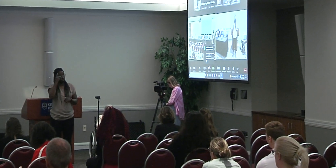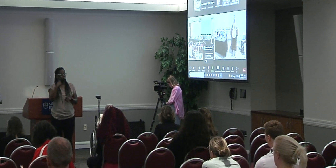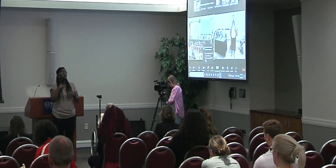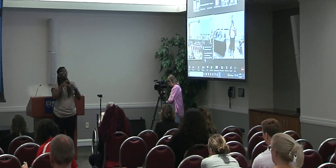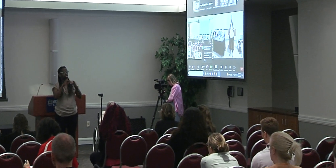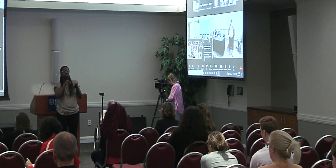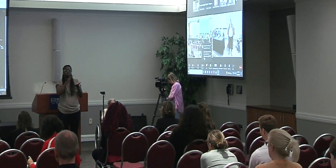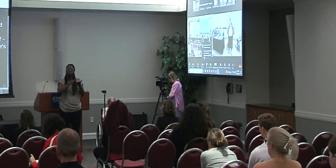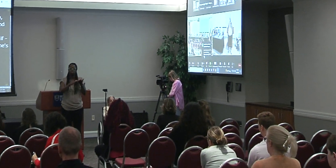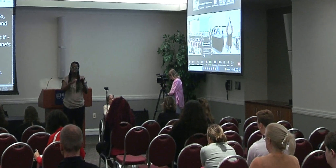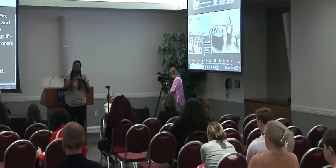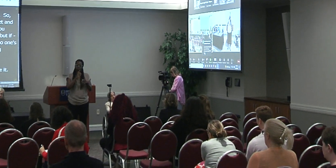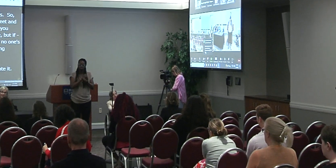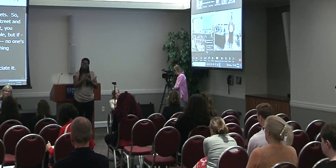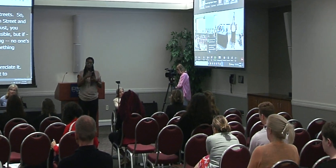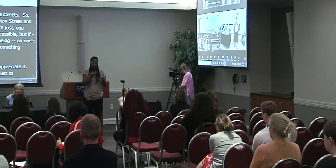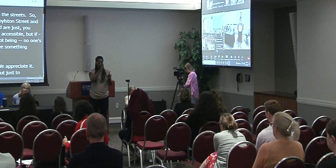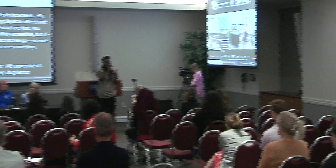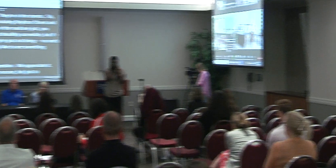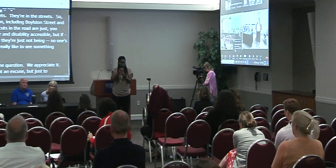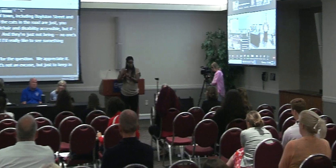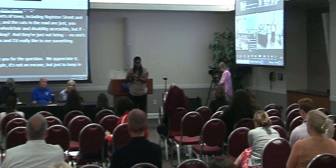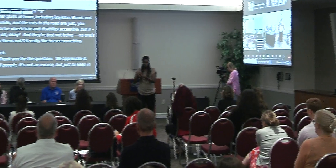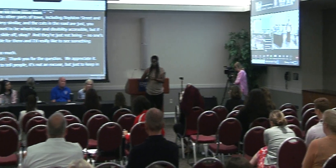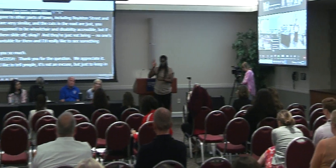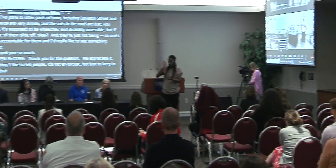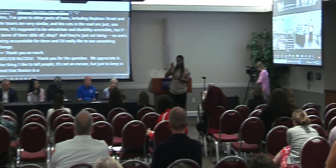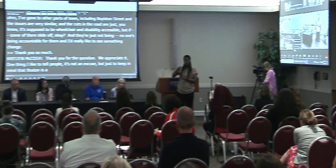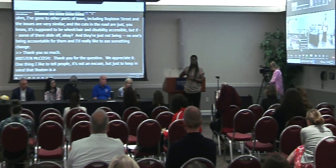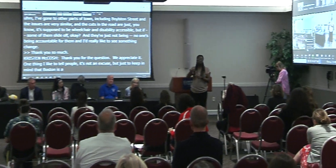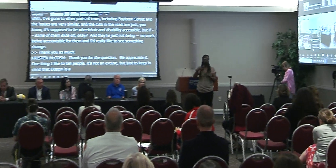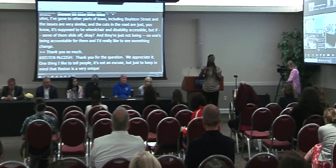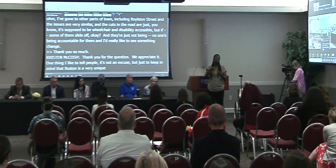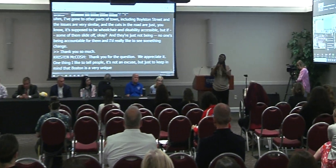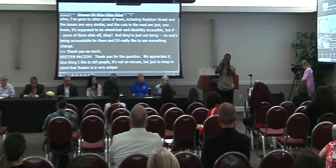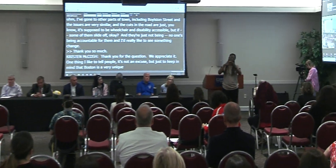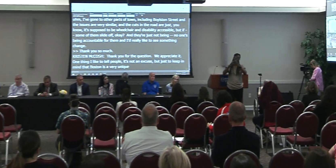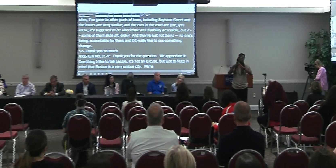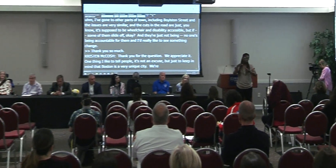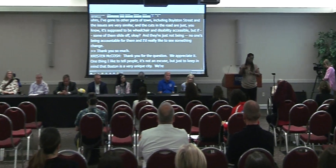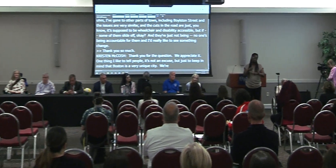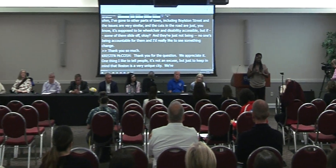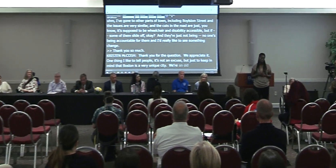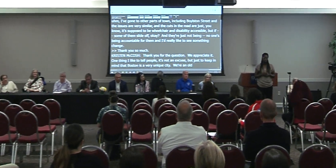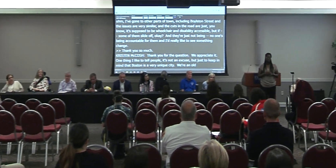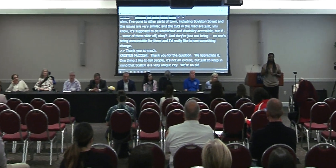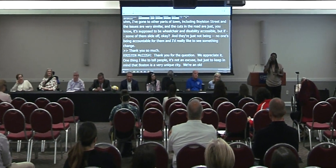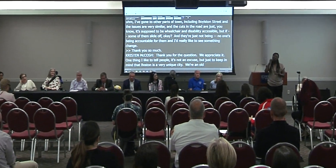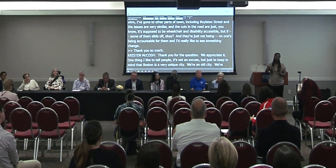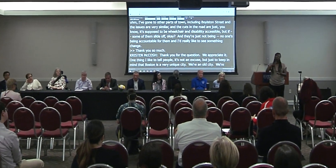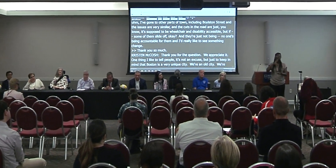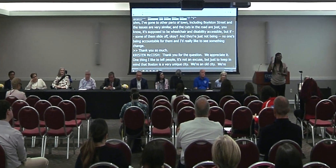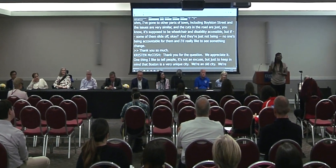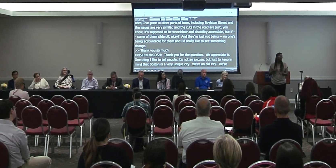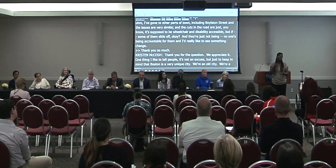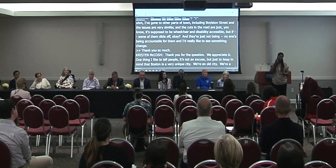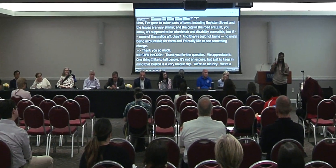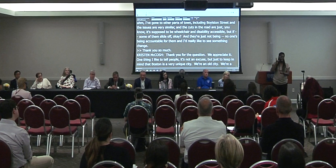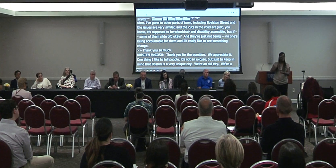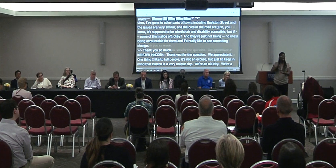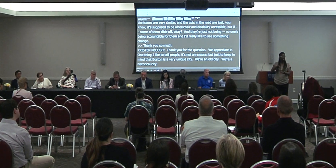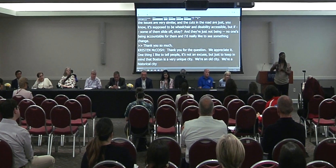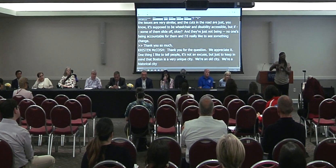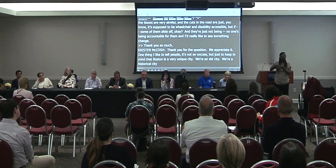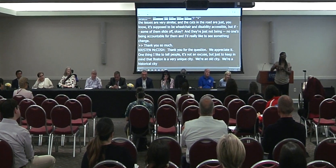in mind that Boston is a very unique city. We're an old city. We're a historical city. We're a very